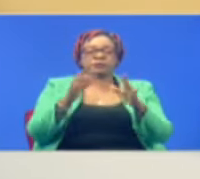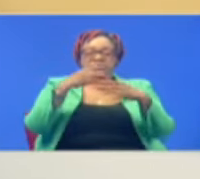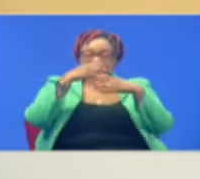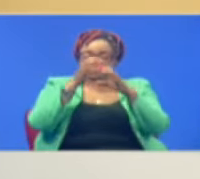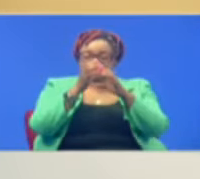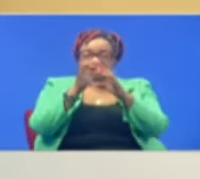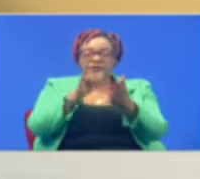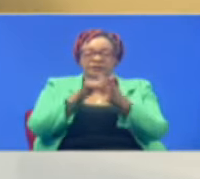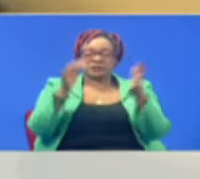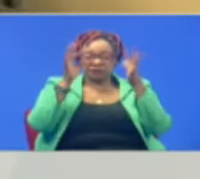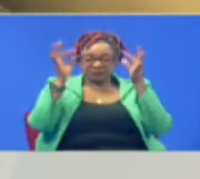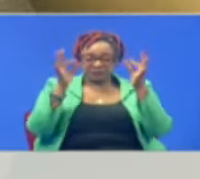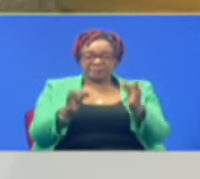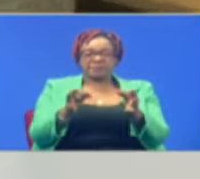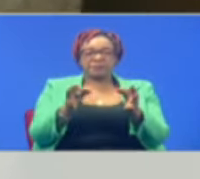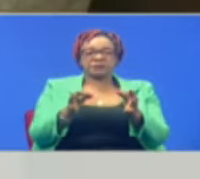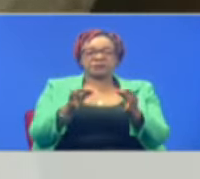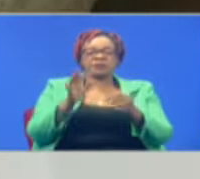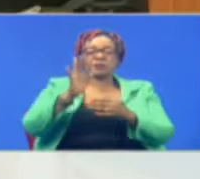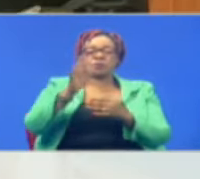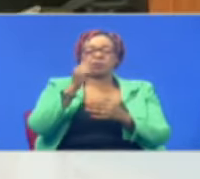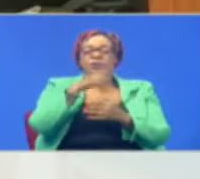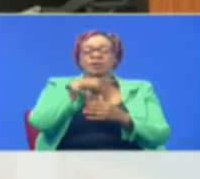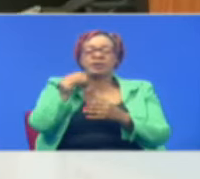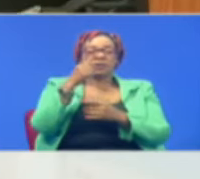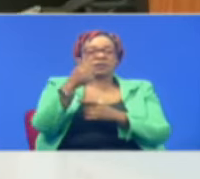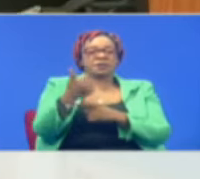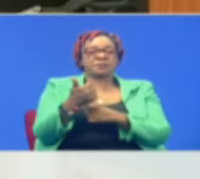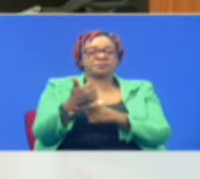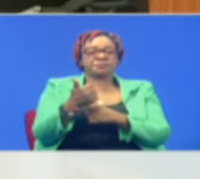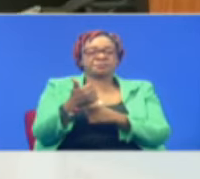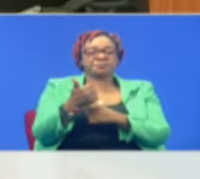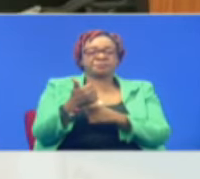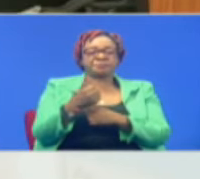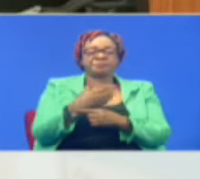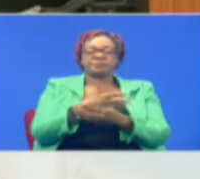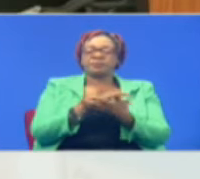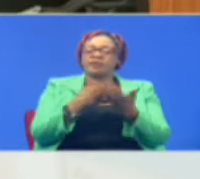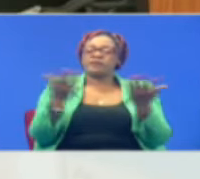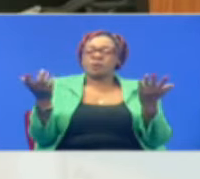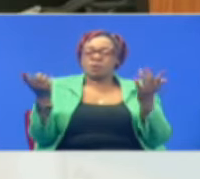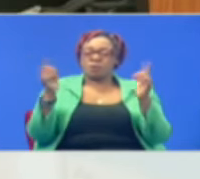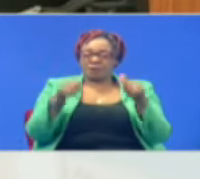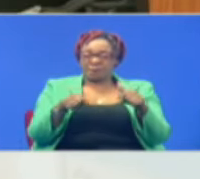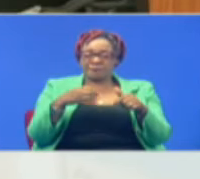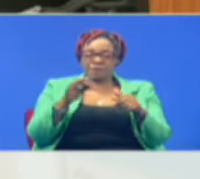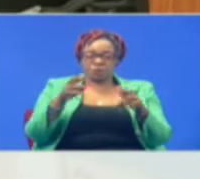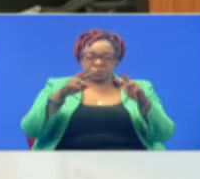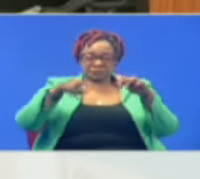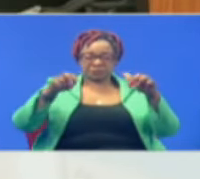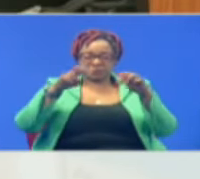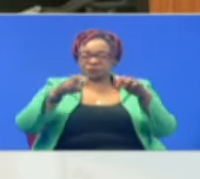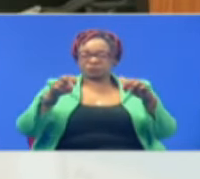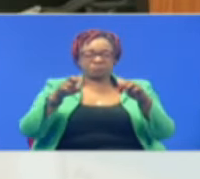of one accused of taking the life of another. Because not everybody who comes for examination there is found